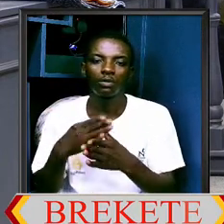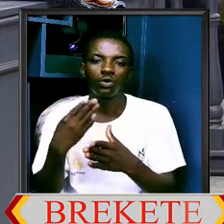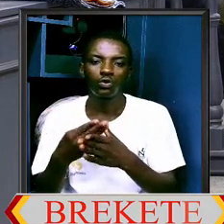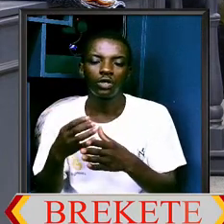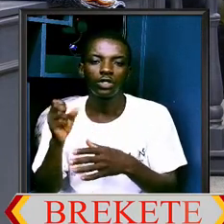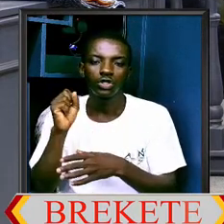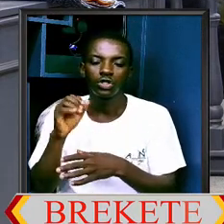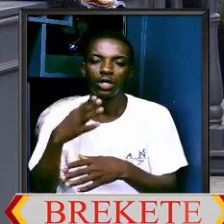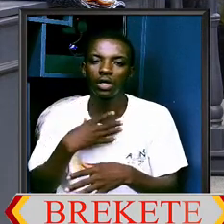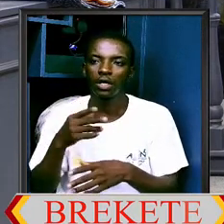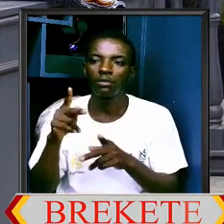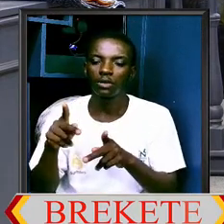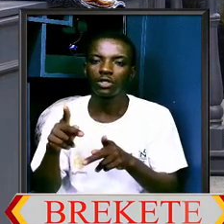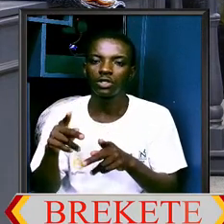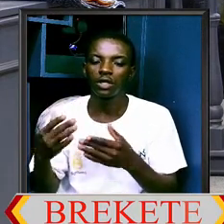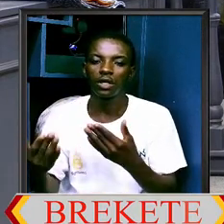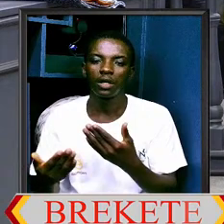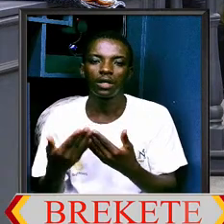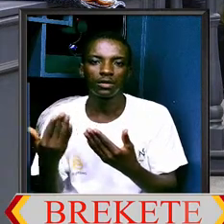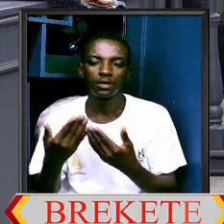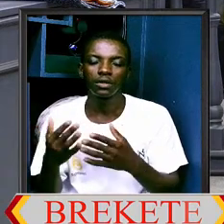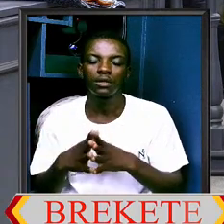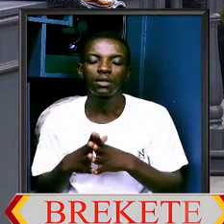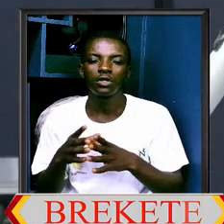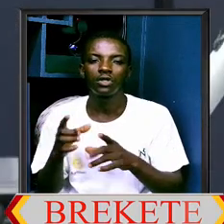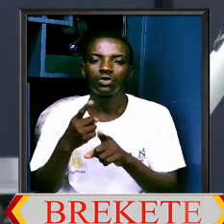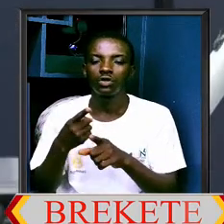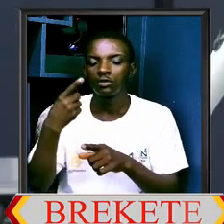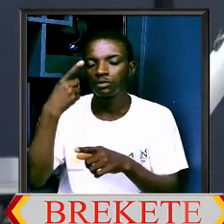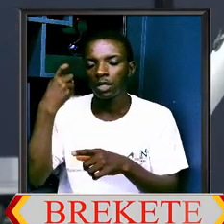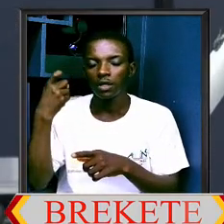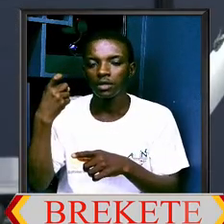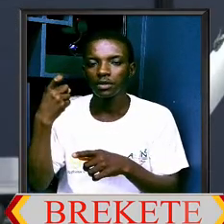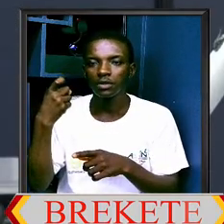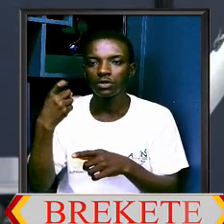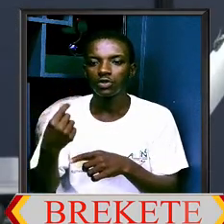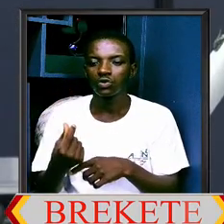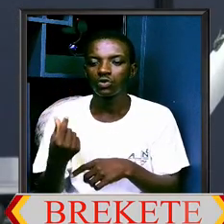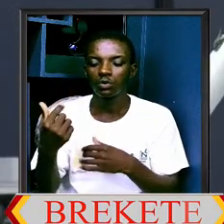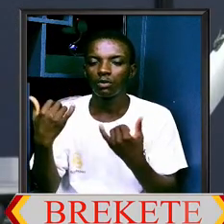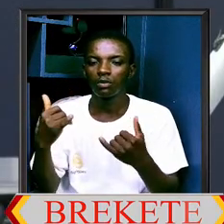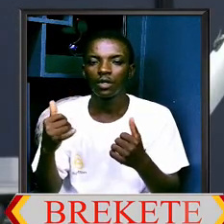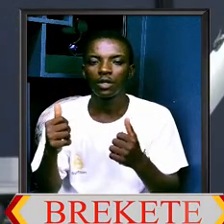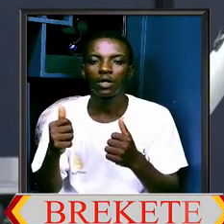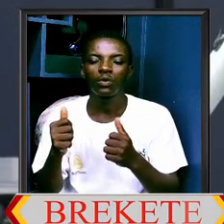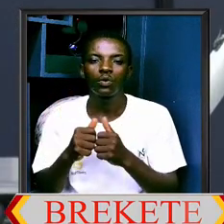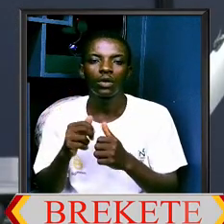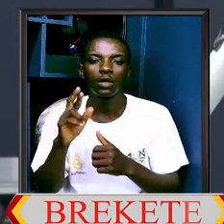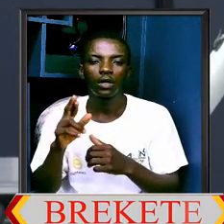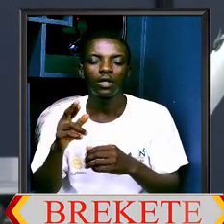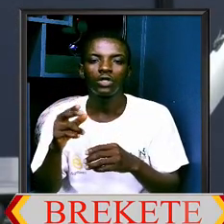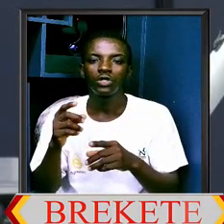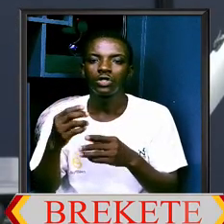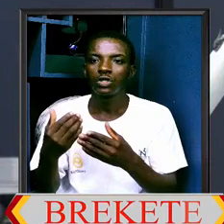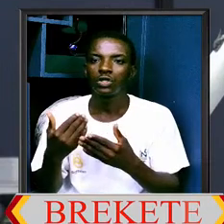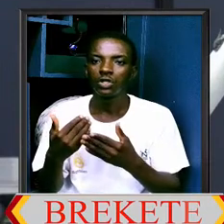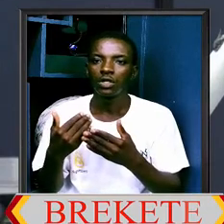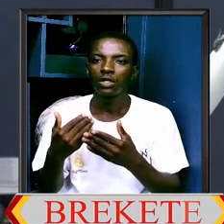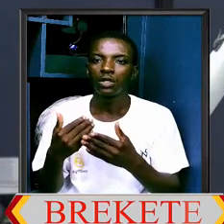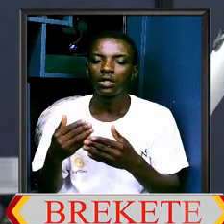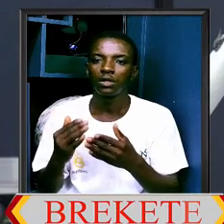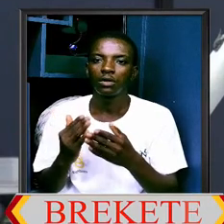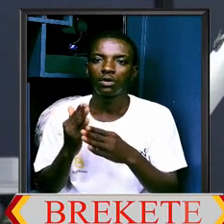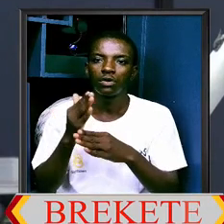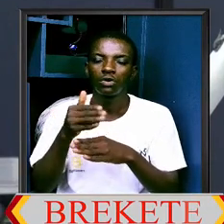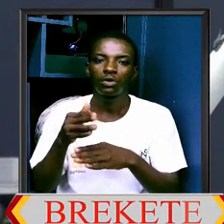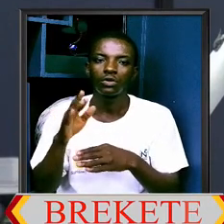between she and person easily. Just because small play where I play with her, she nearly passed her